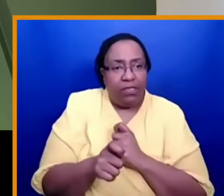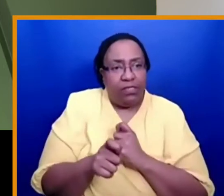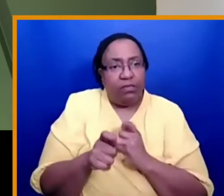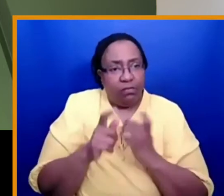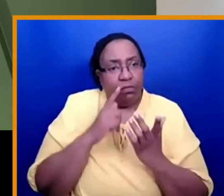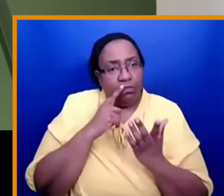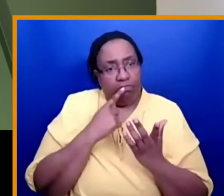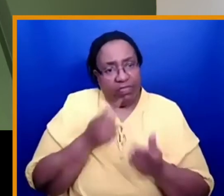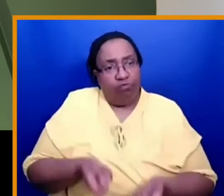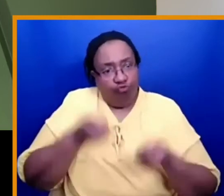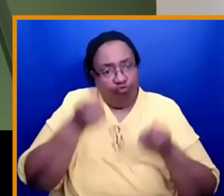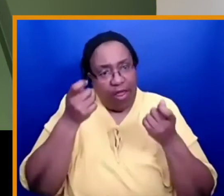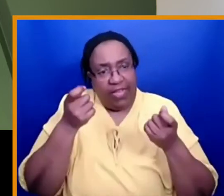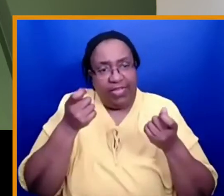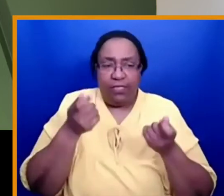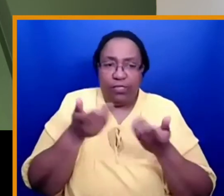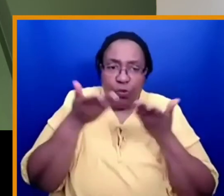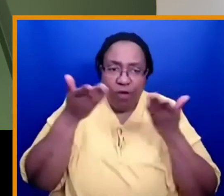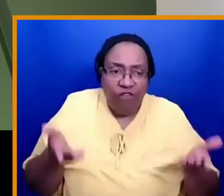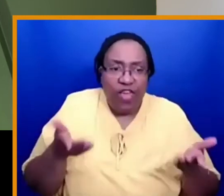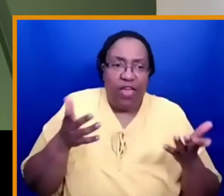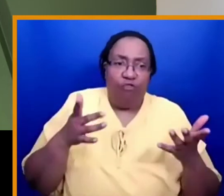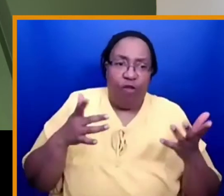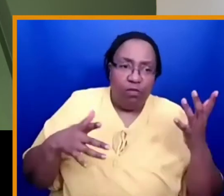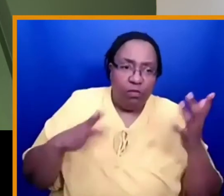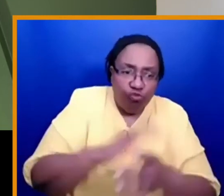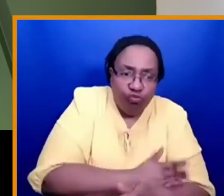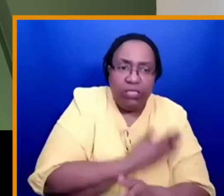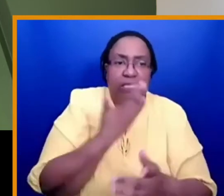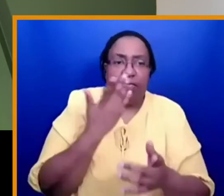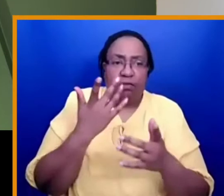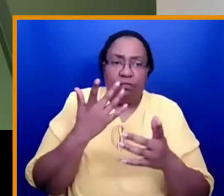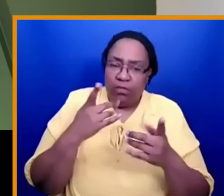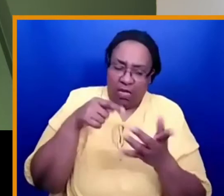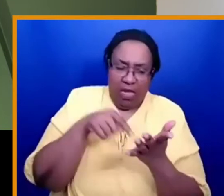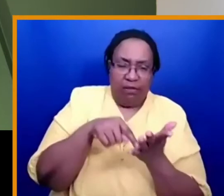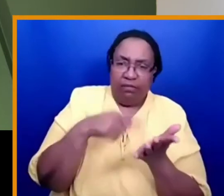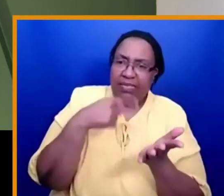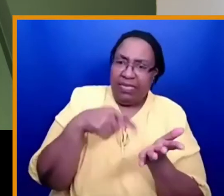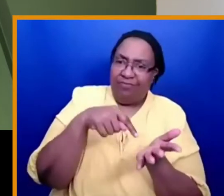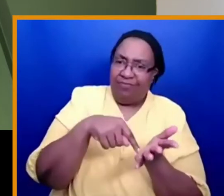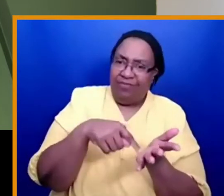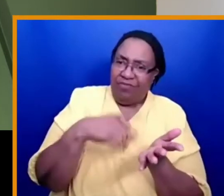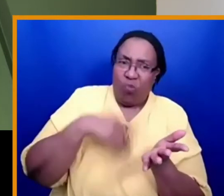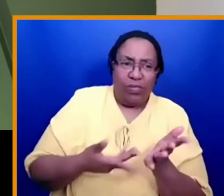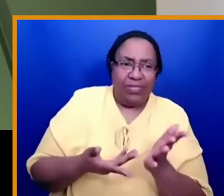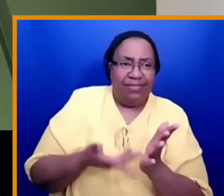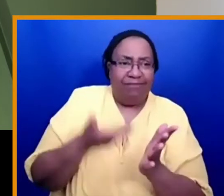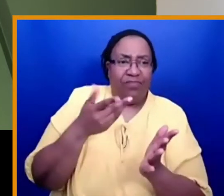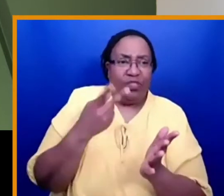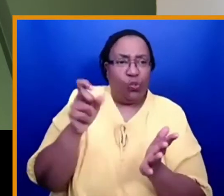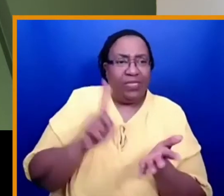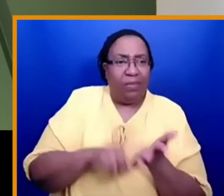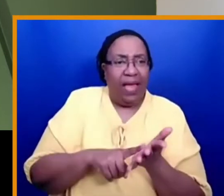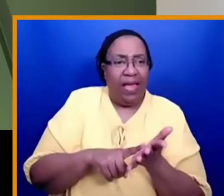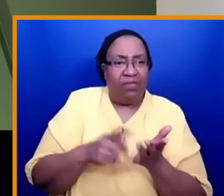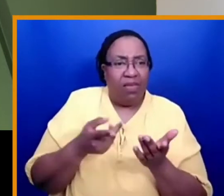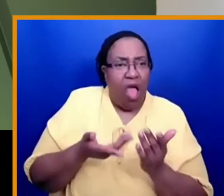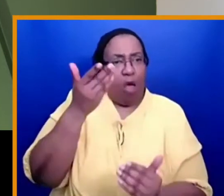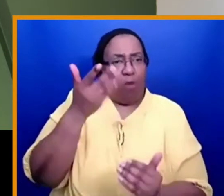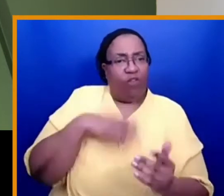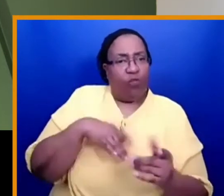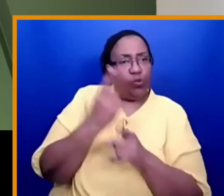which requested the government to retain the £20 uplift. Hopefully, when people talk about the restoration of the £20